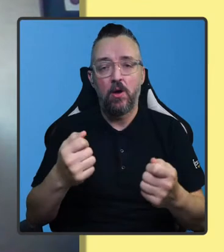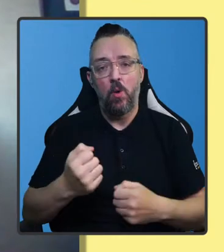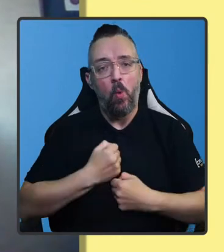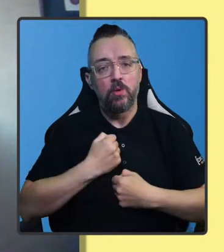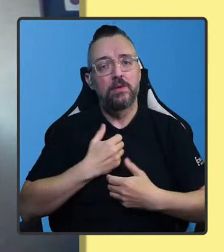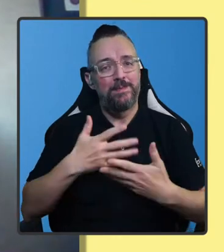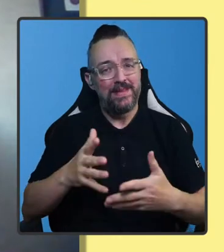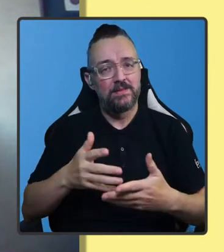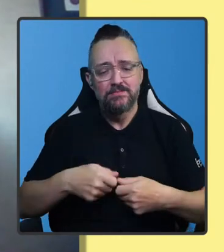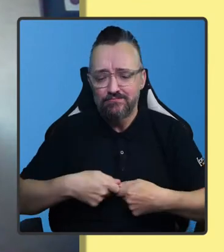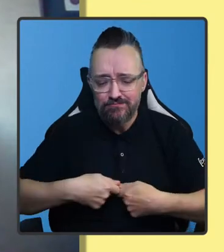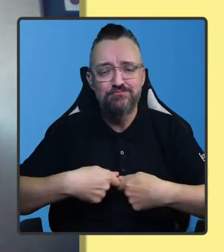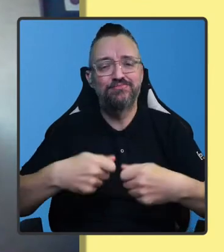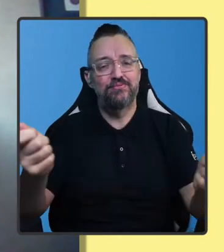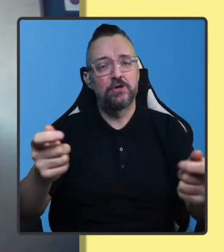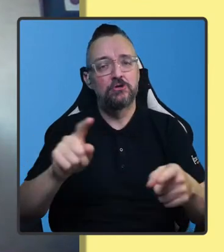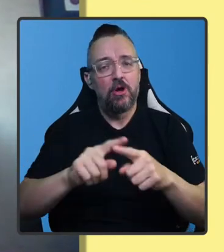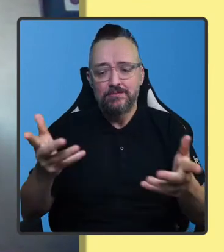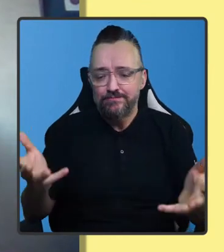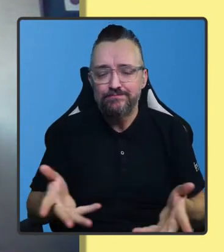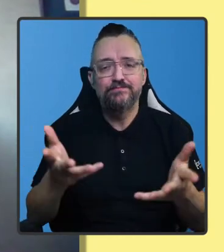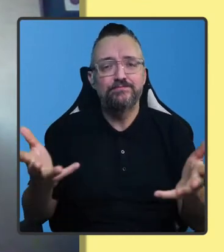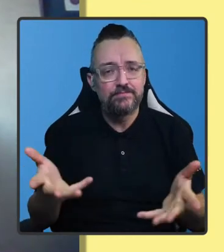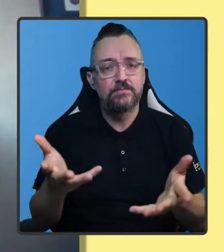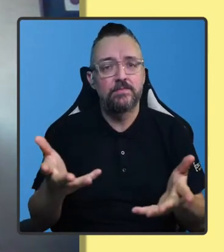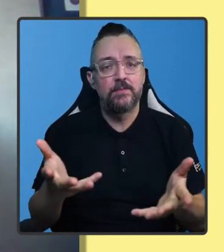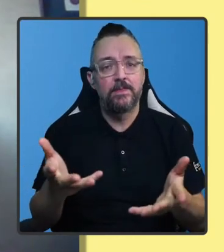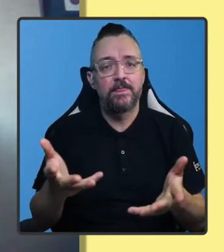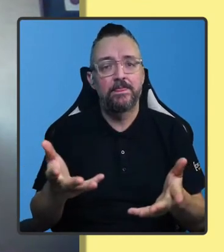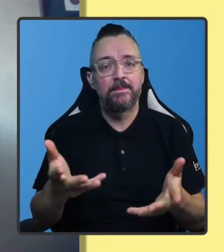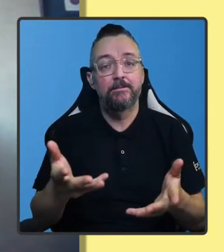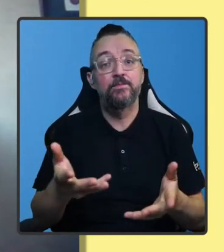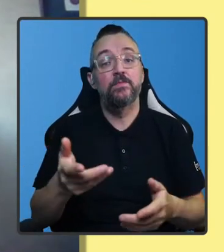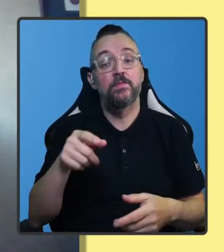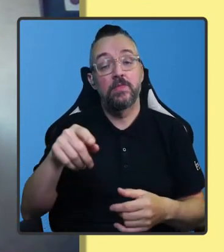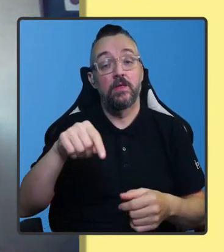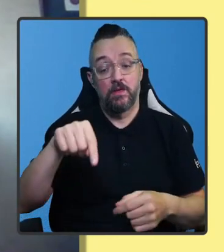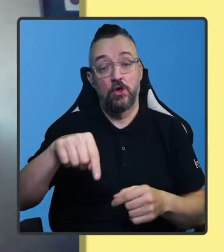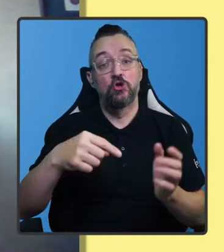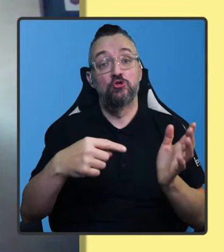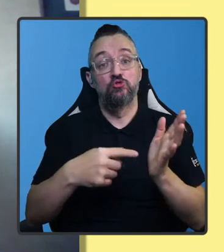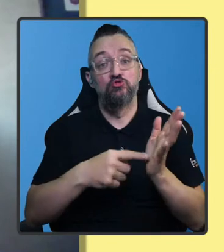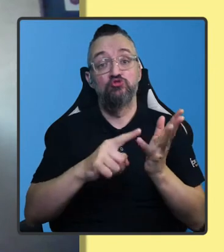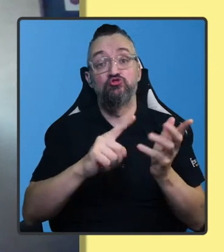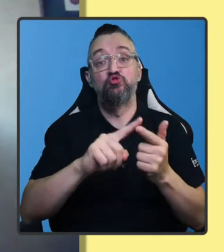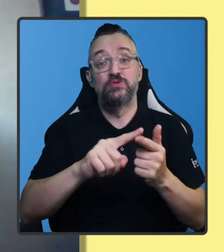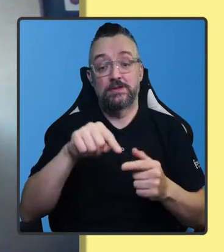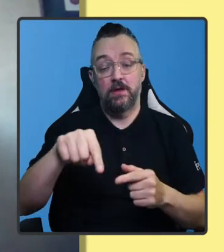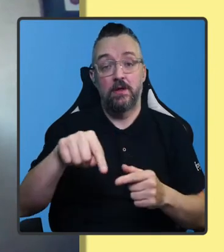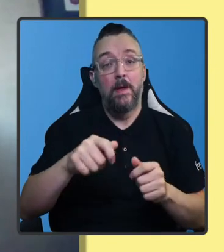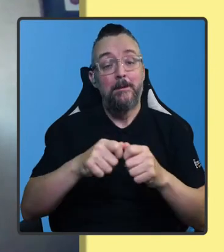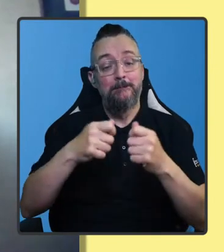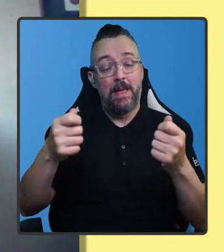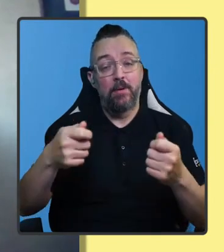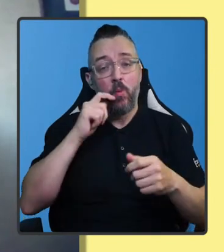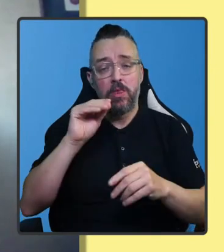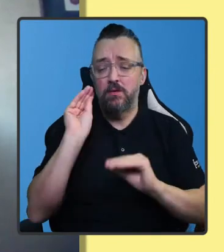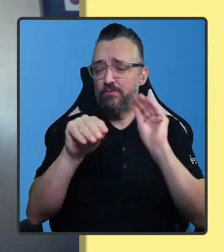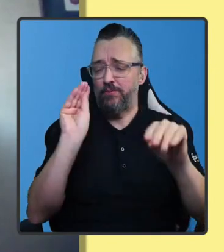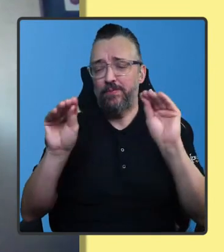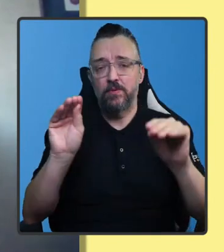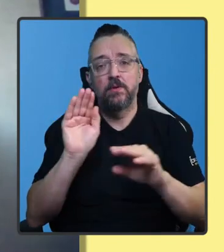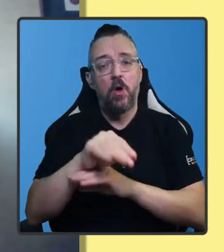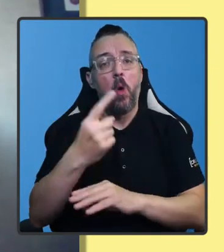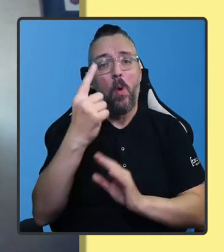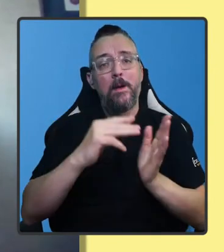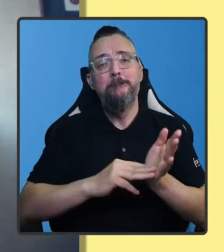help build the case for independence. By St Andrew's Day, this coming Tuesday, that newspaper will have been delivered to 1 million homes